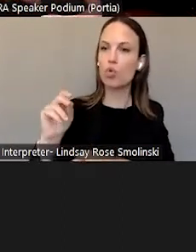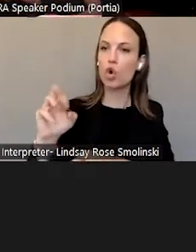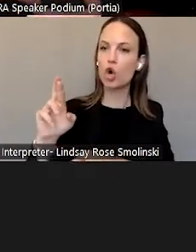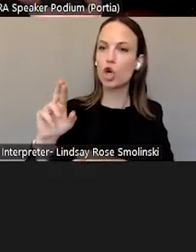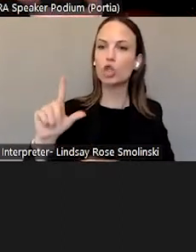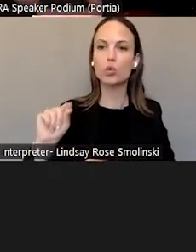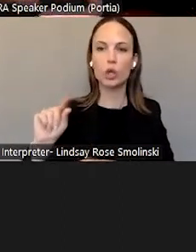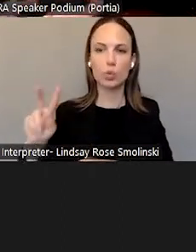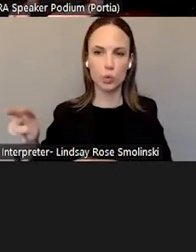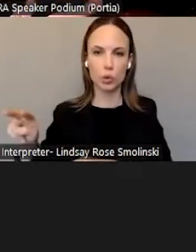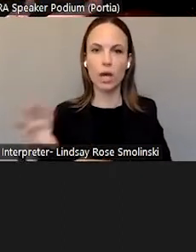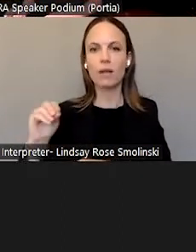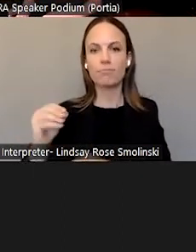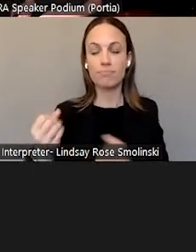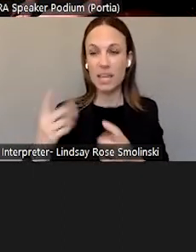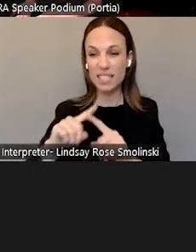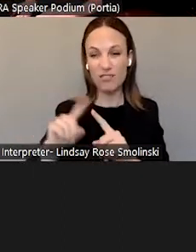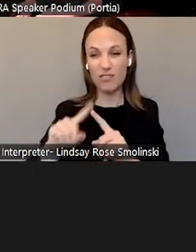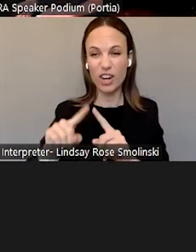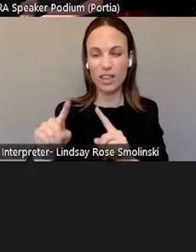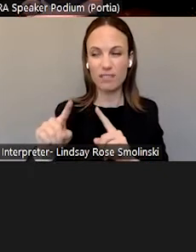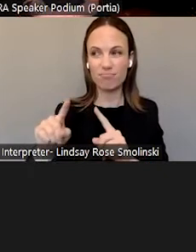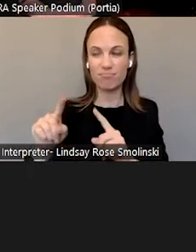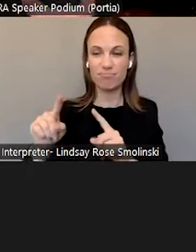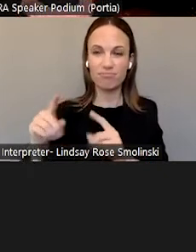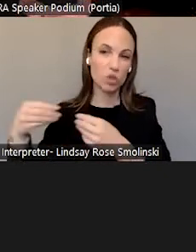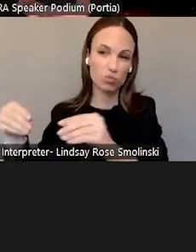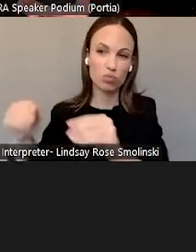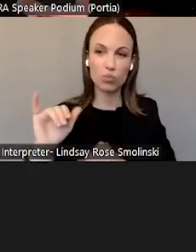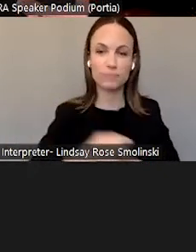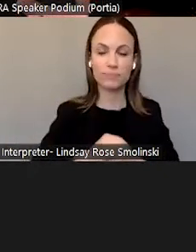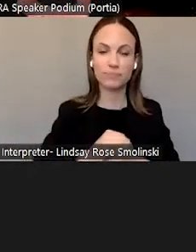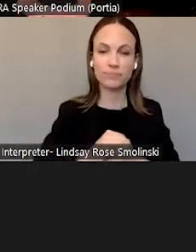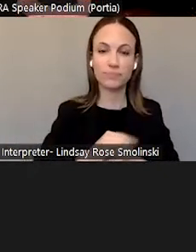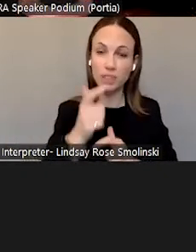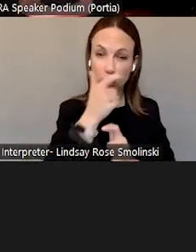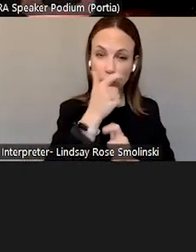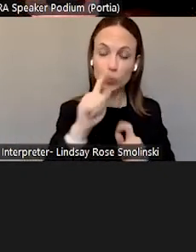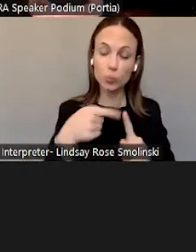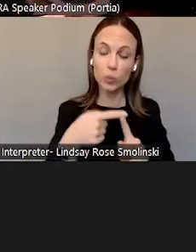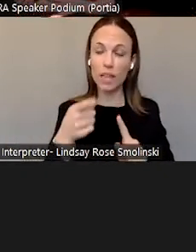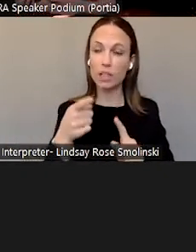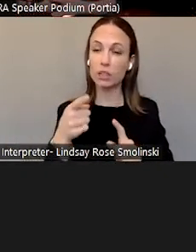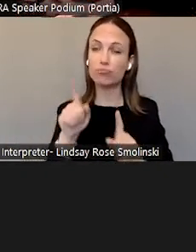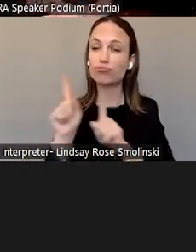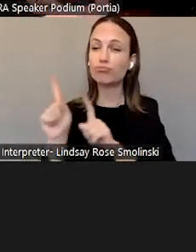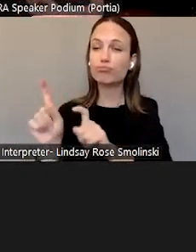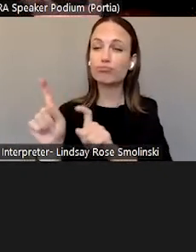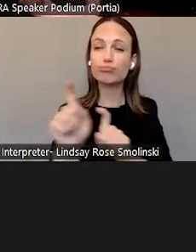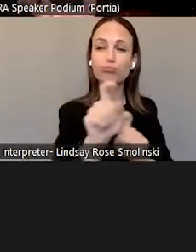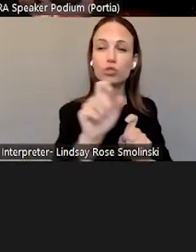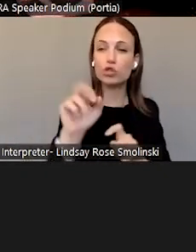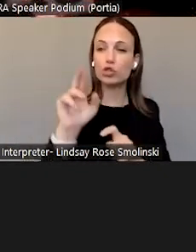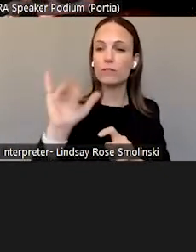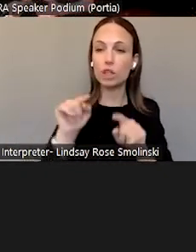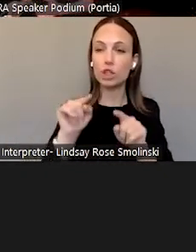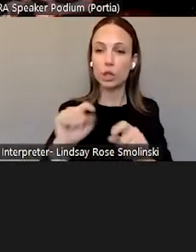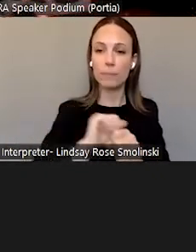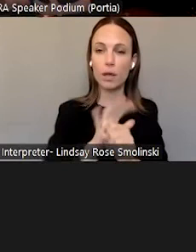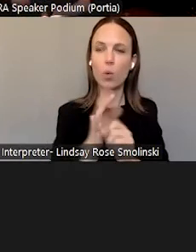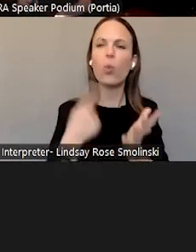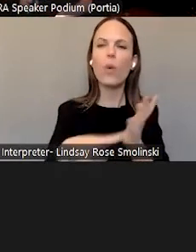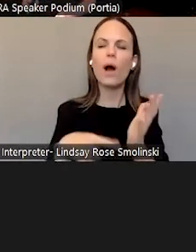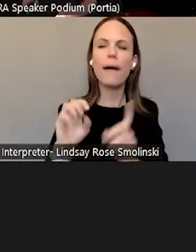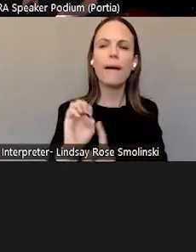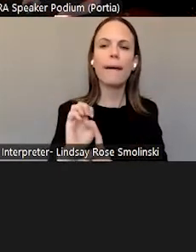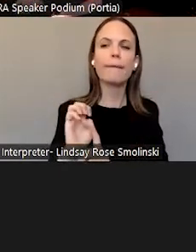different other outlets. And interestingly, when they surveyed consumers during the pandemic of what environmental